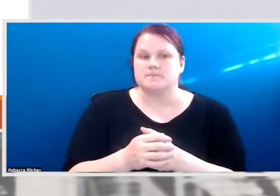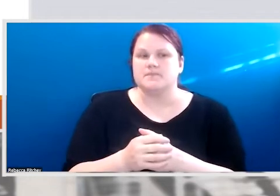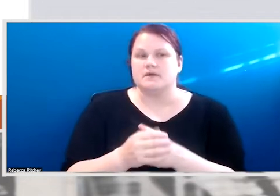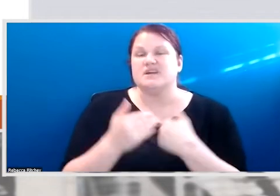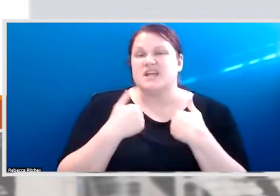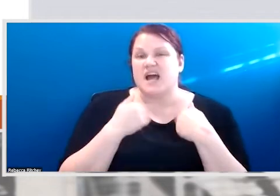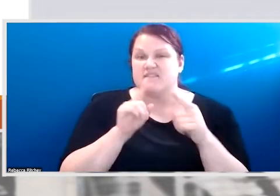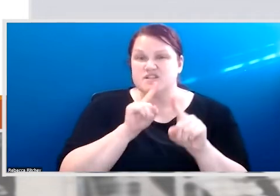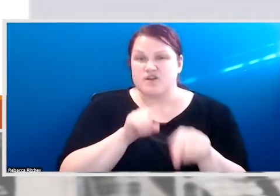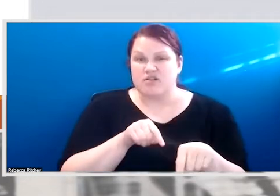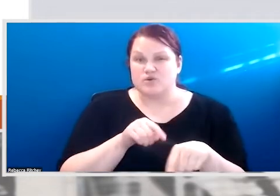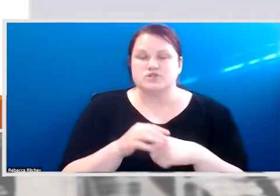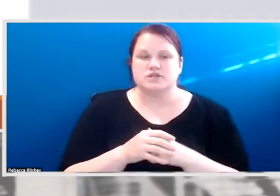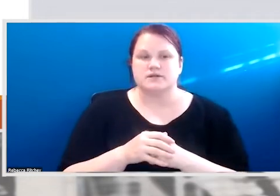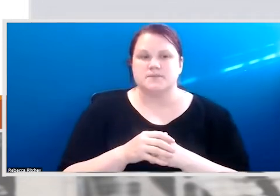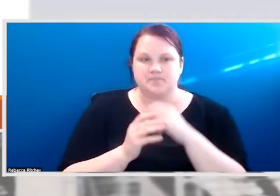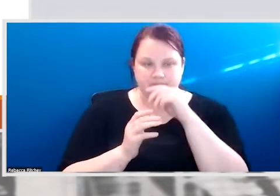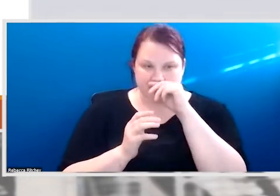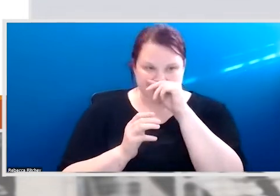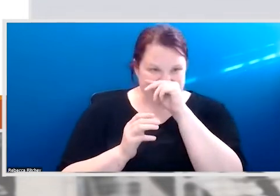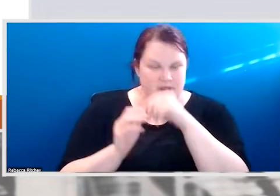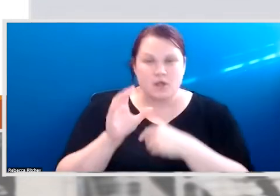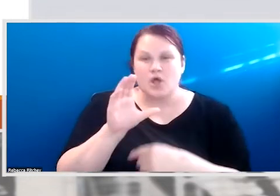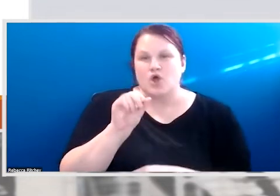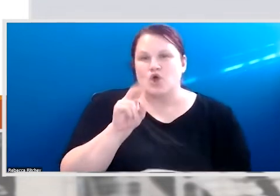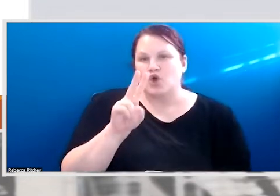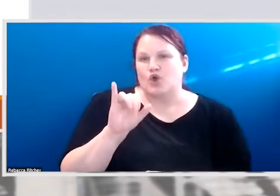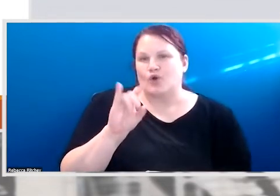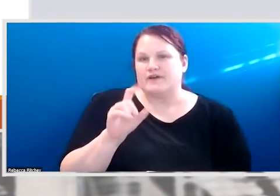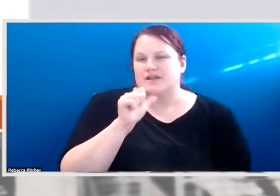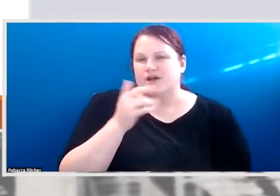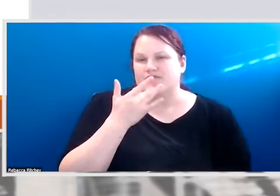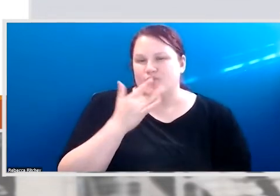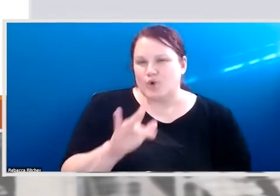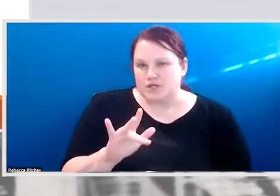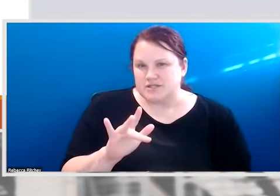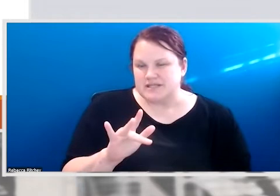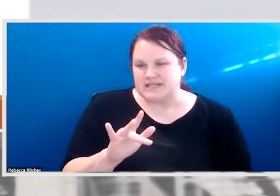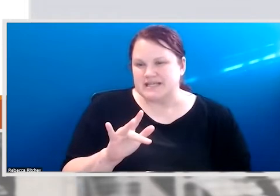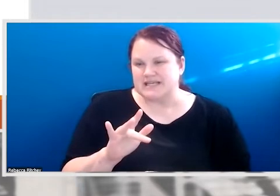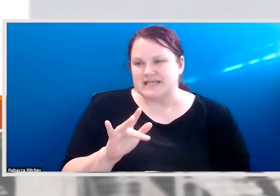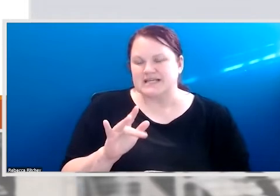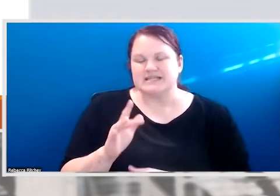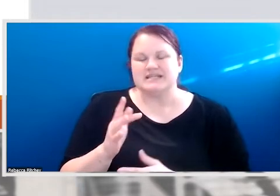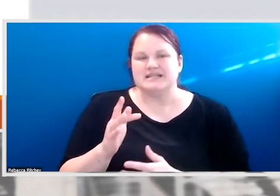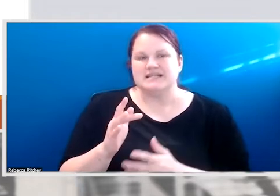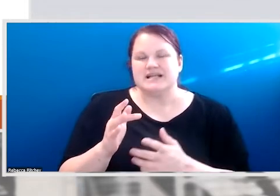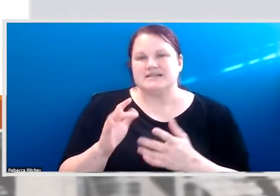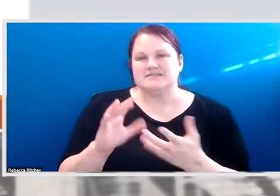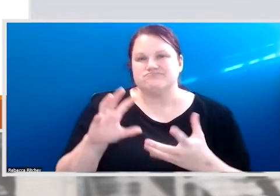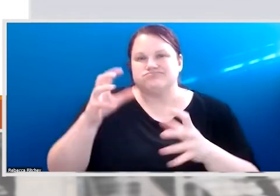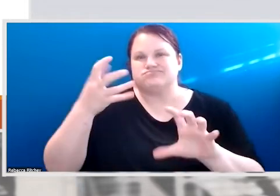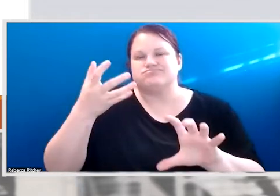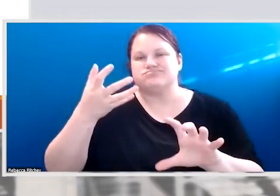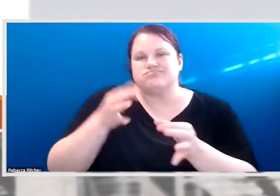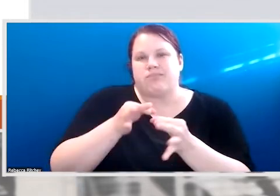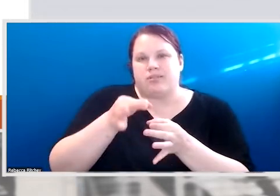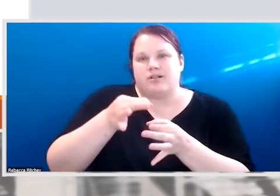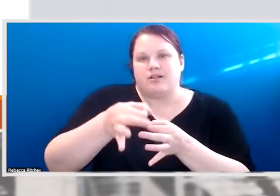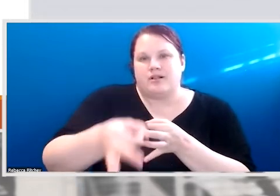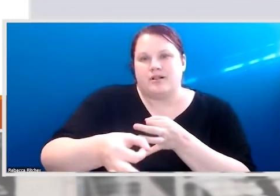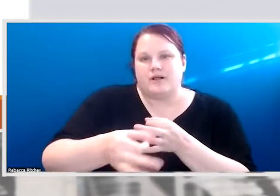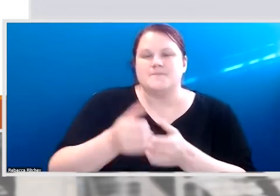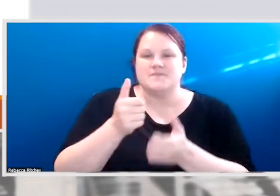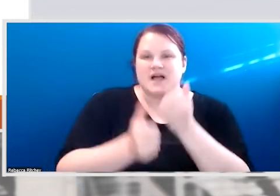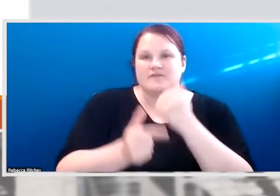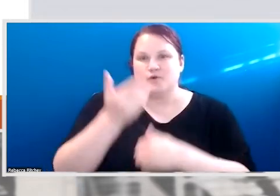solution. With COVID, unfortunately, our market forces are playing a little bit of havoc and causing delays. I know everybody's probably well